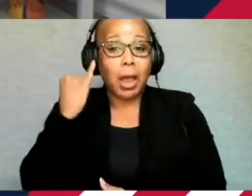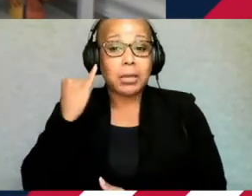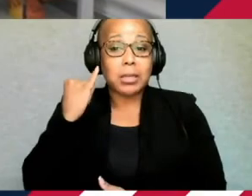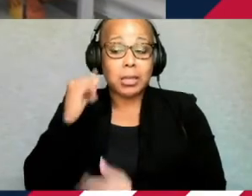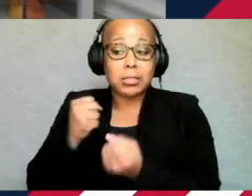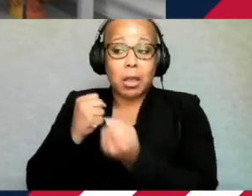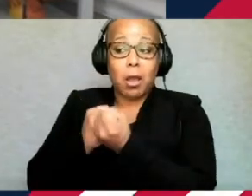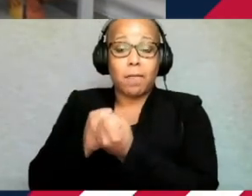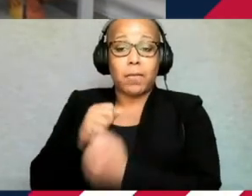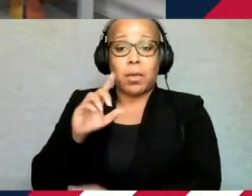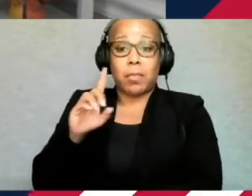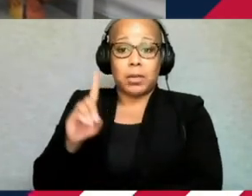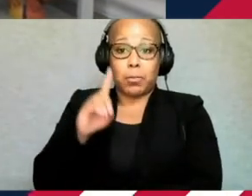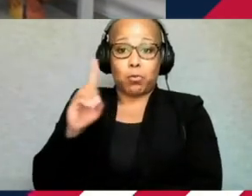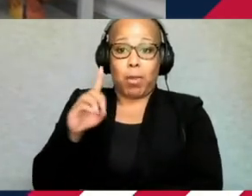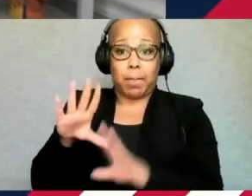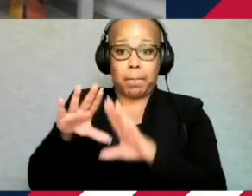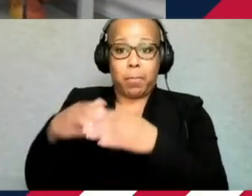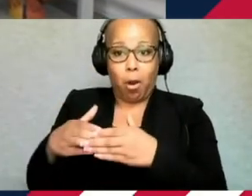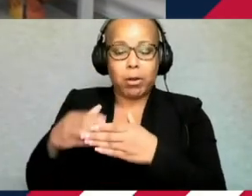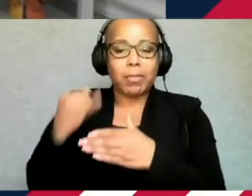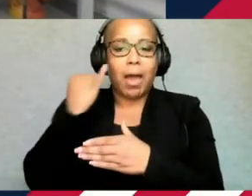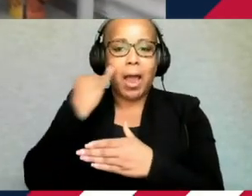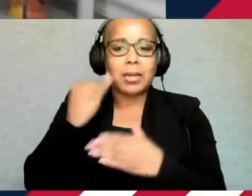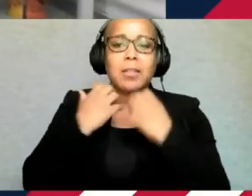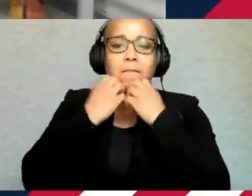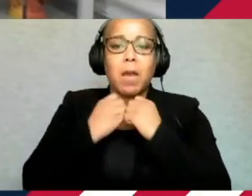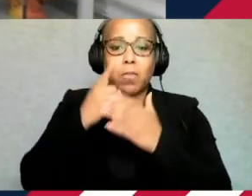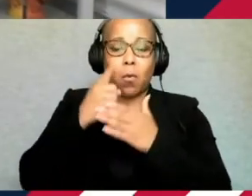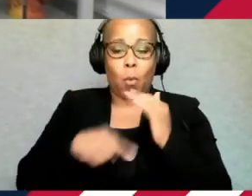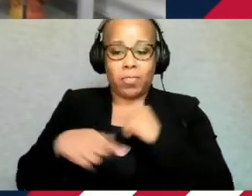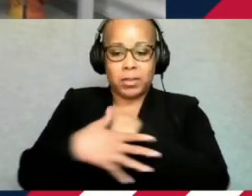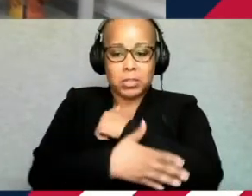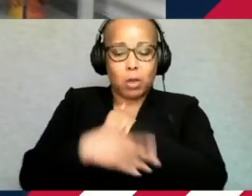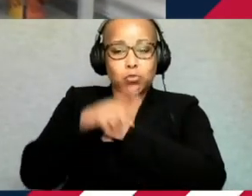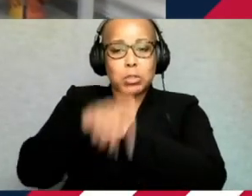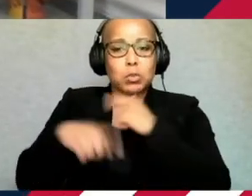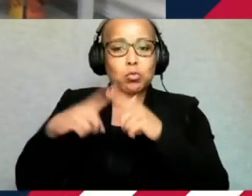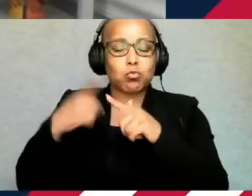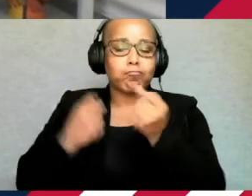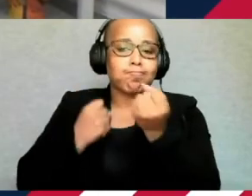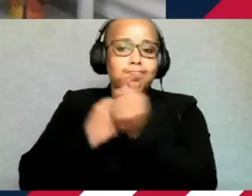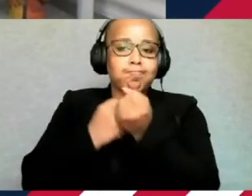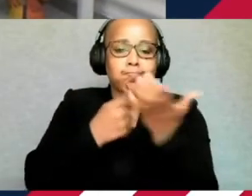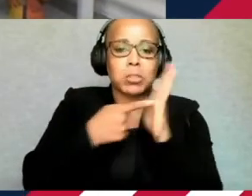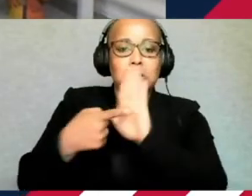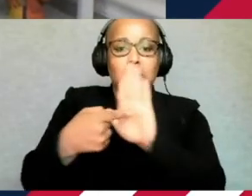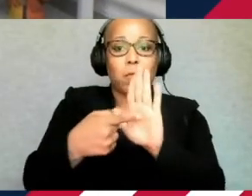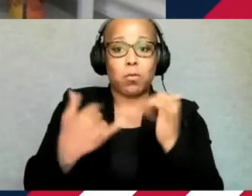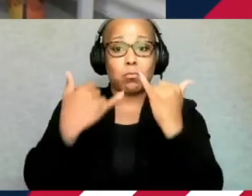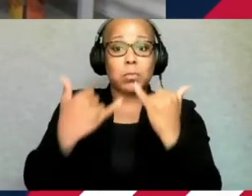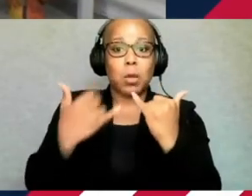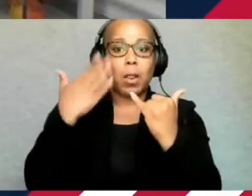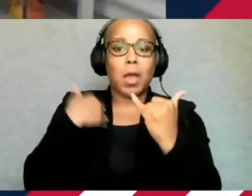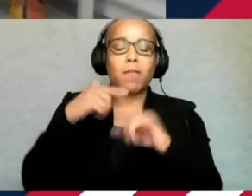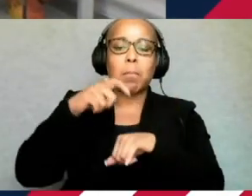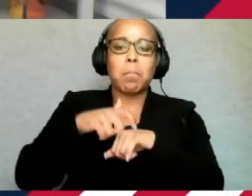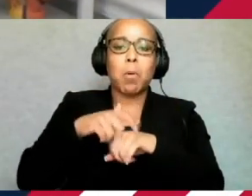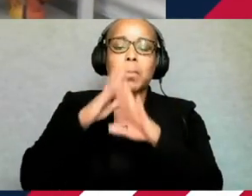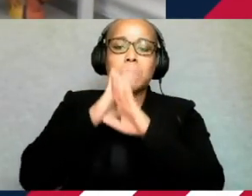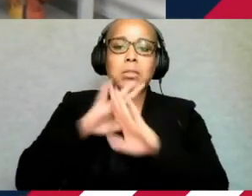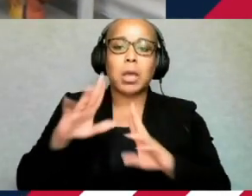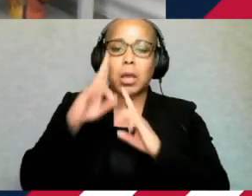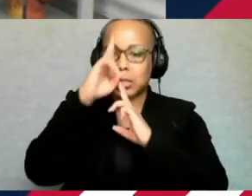and to the ideals and values of what this country needs to stand for. So let's call for a moment of silence. Thank you.